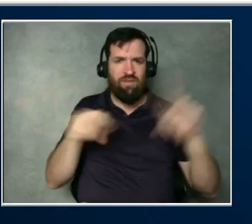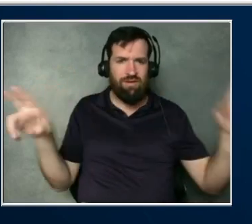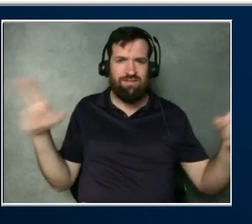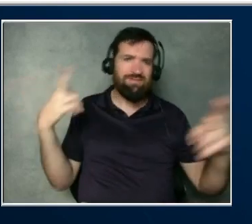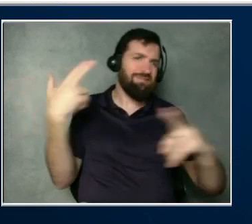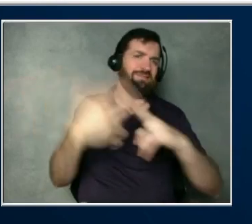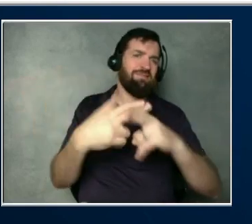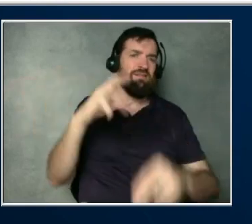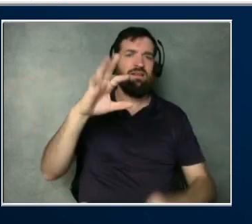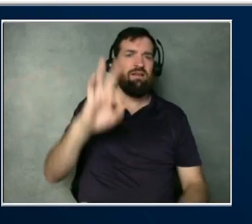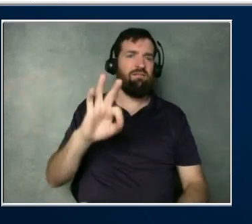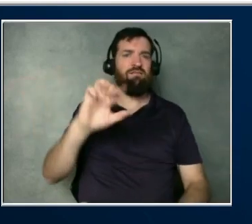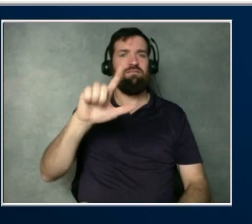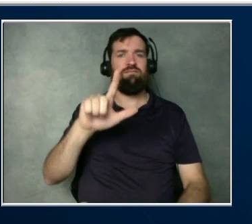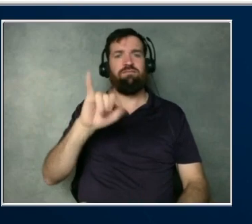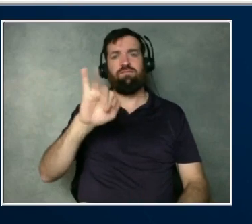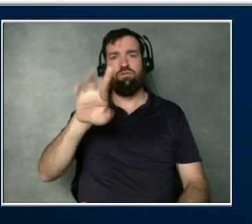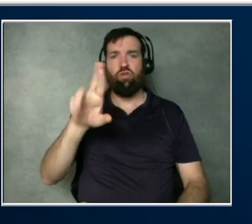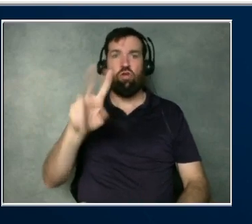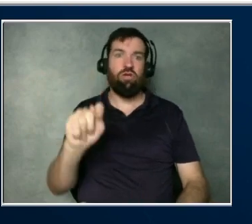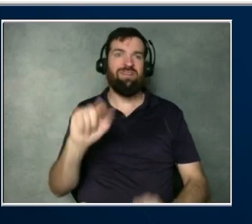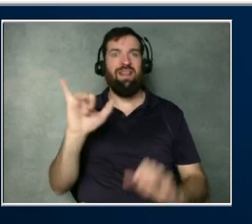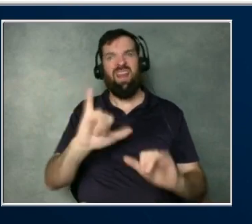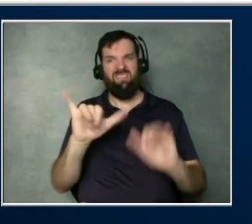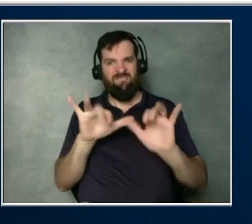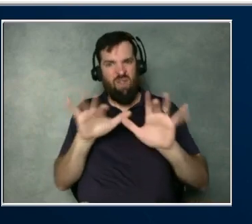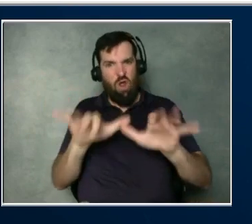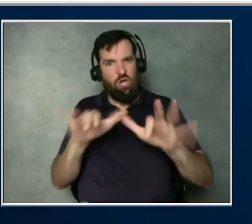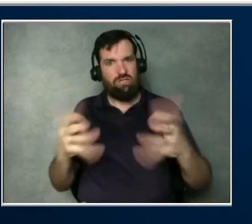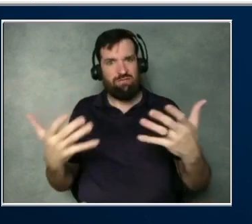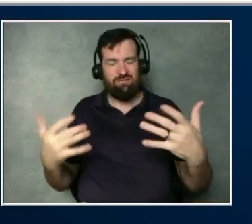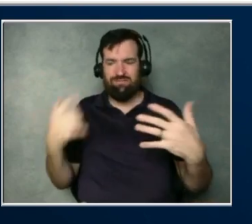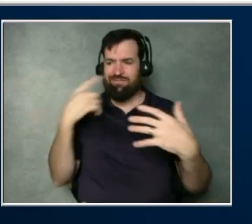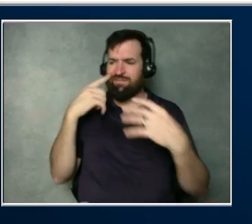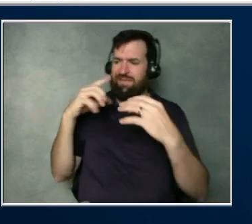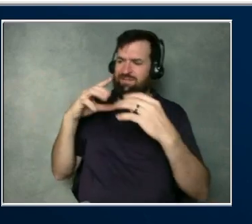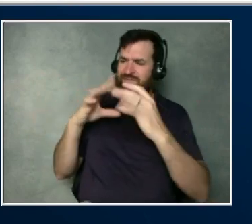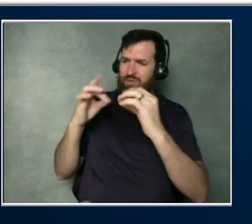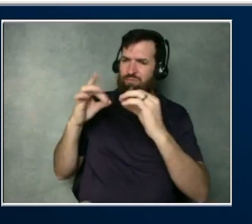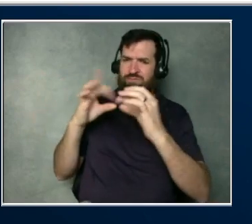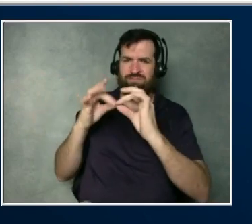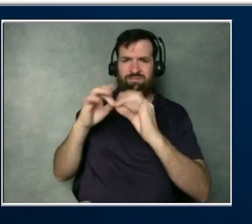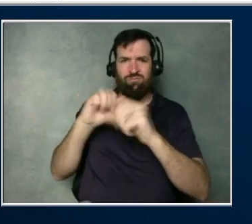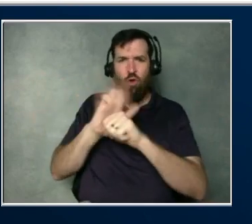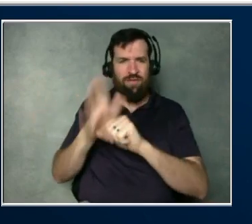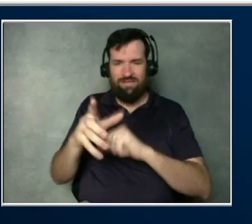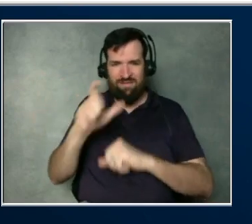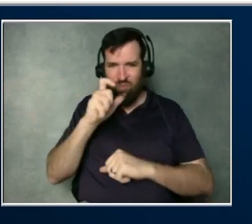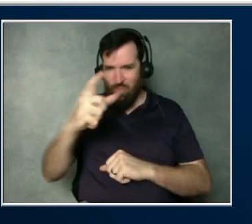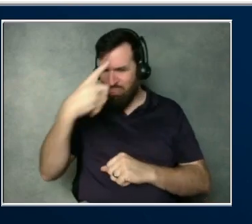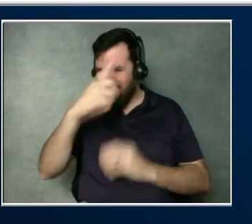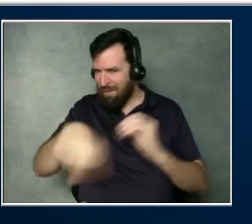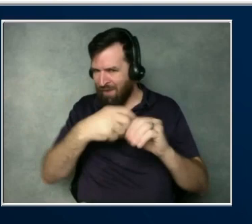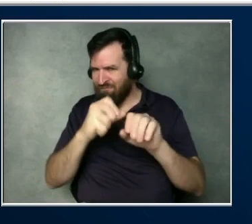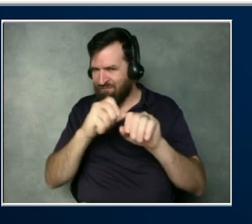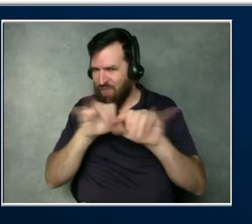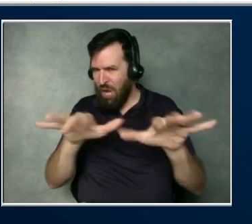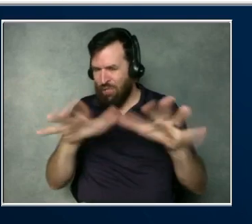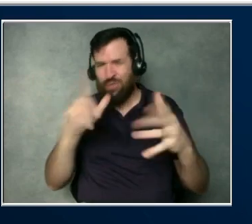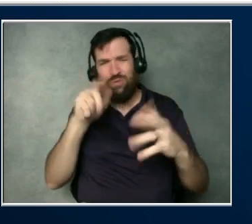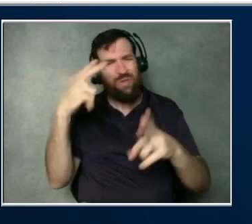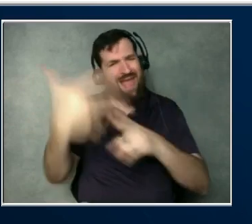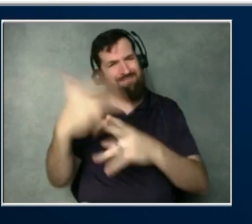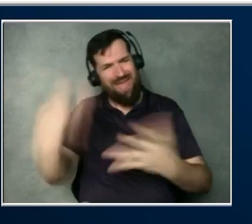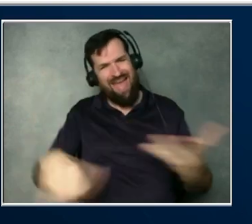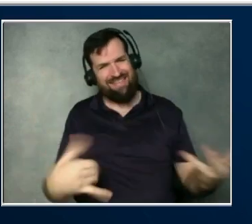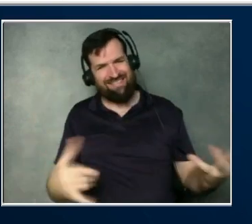Flirt, as in flirtatious? I mean, really, when I think about COVID, the word flirtatious isn't the first thing that comes to my mind. Who named that, Dr. Poland? Did you